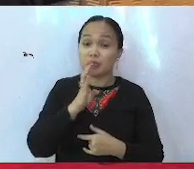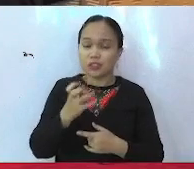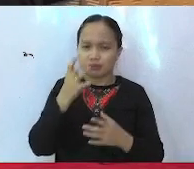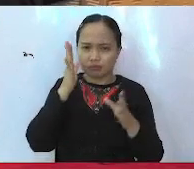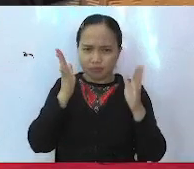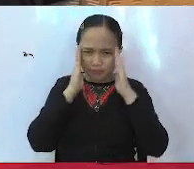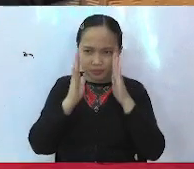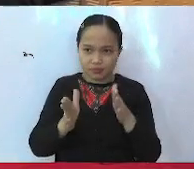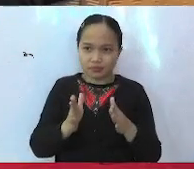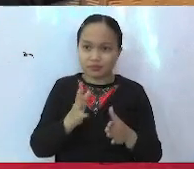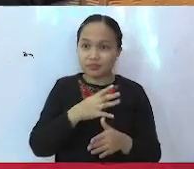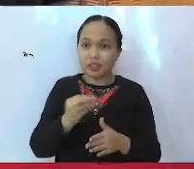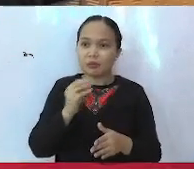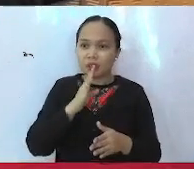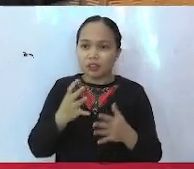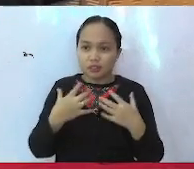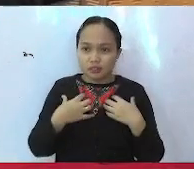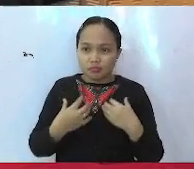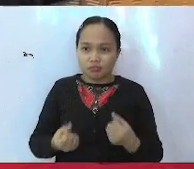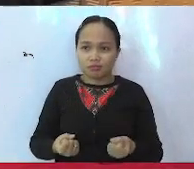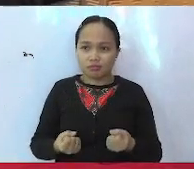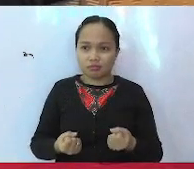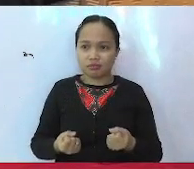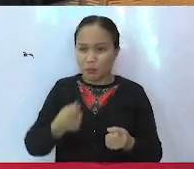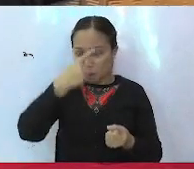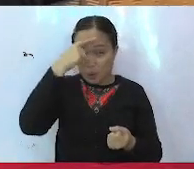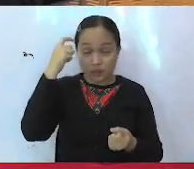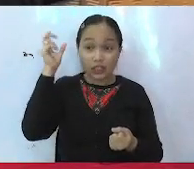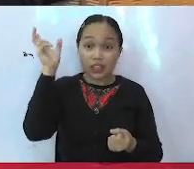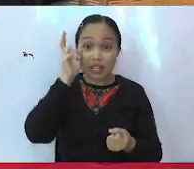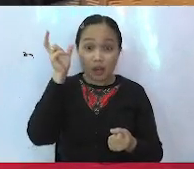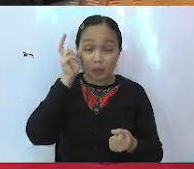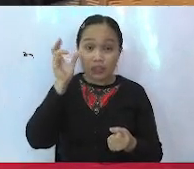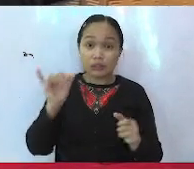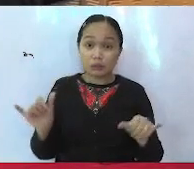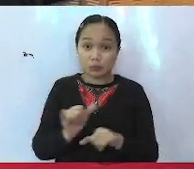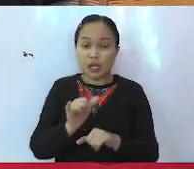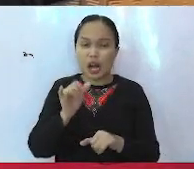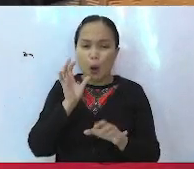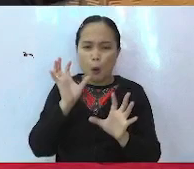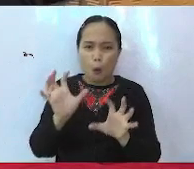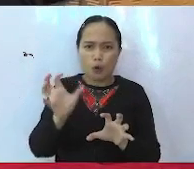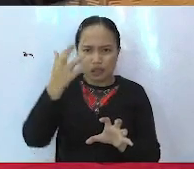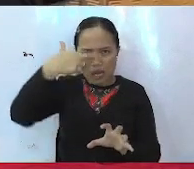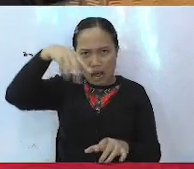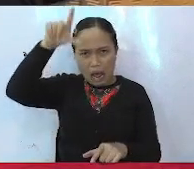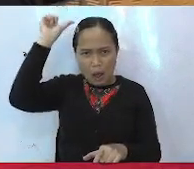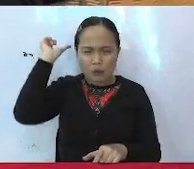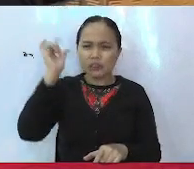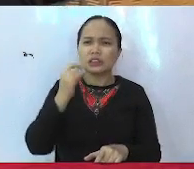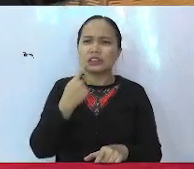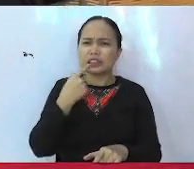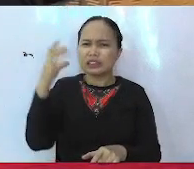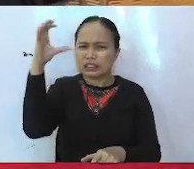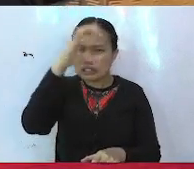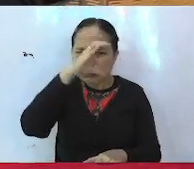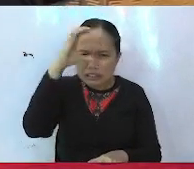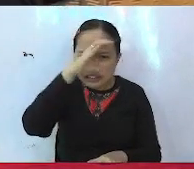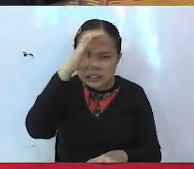vigilant. Why? Because the devil, as a roaring lion, walketh about seeking. He's